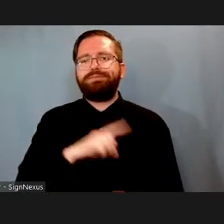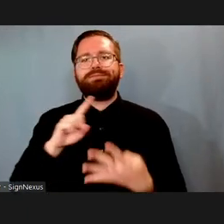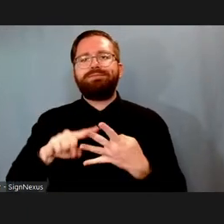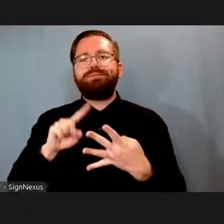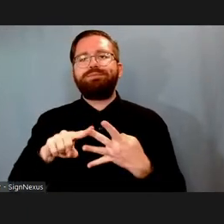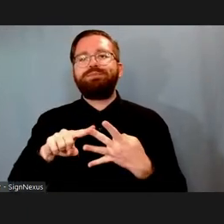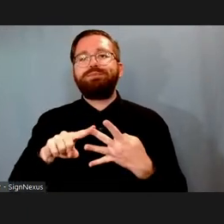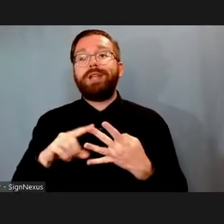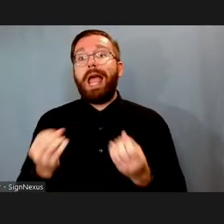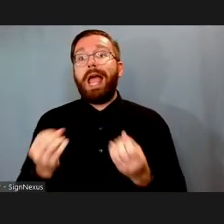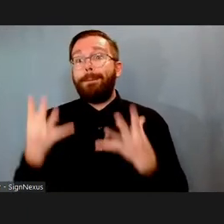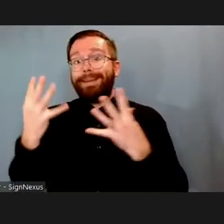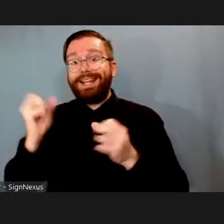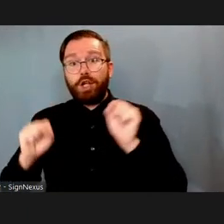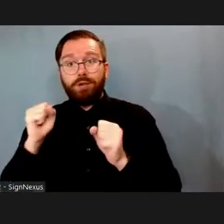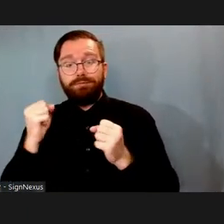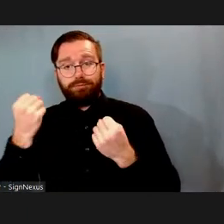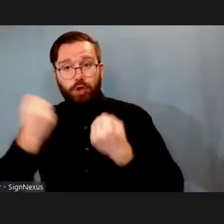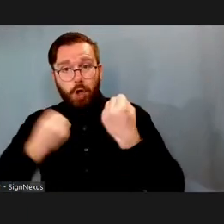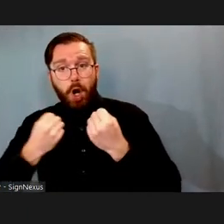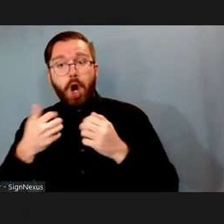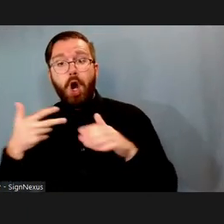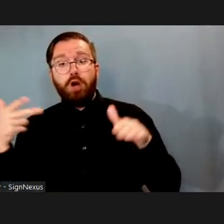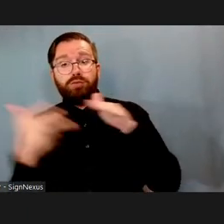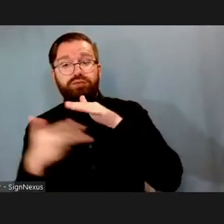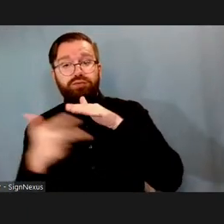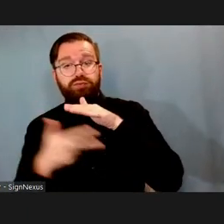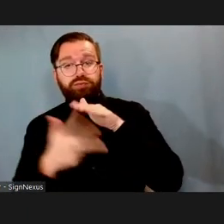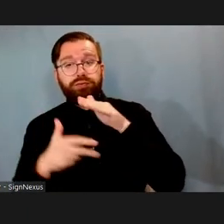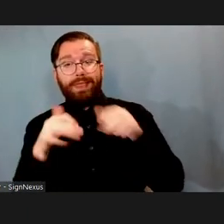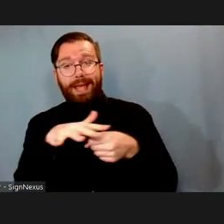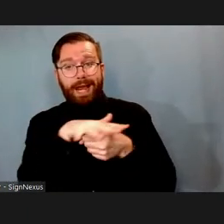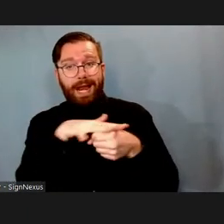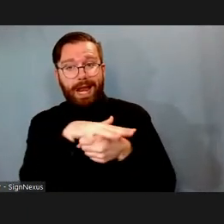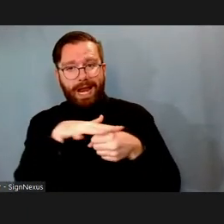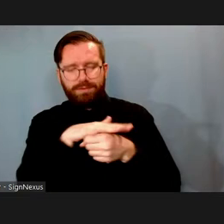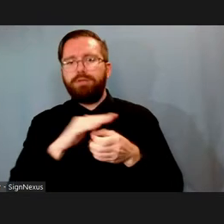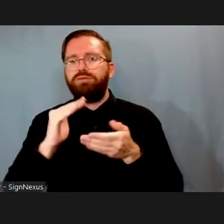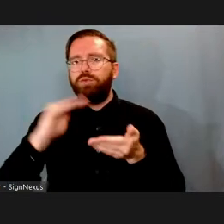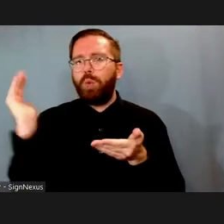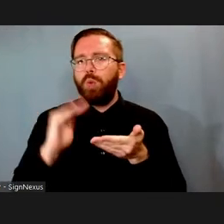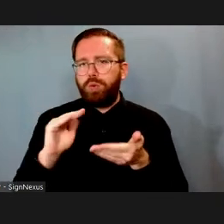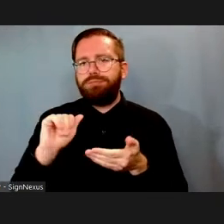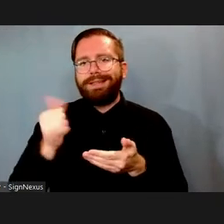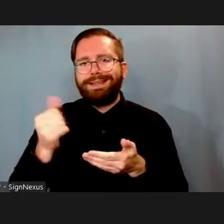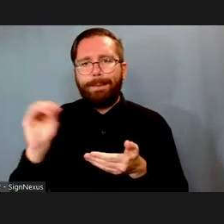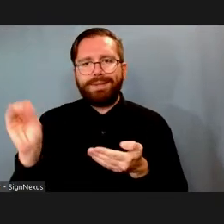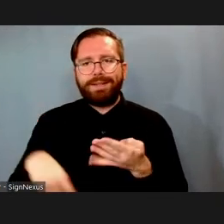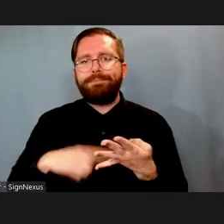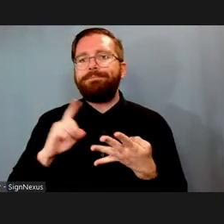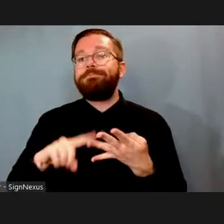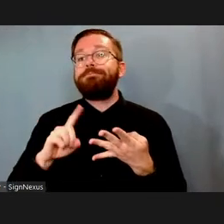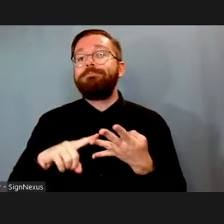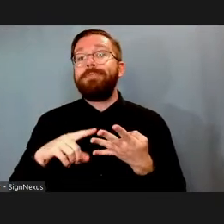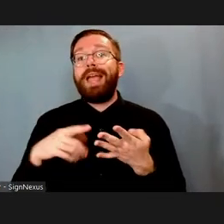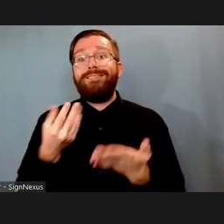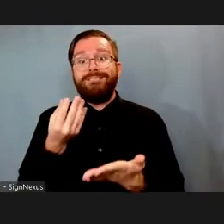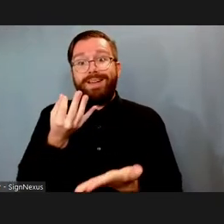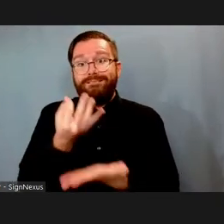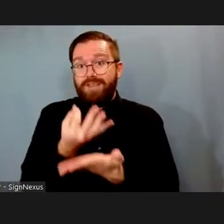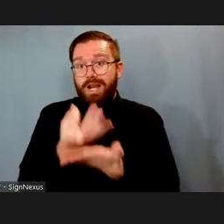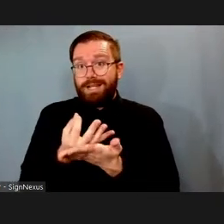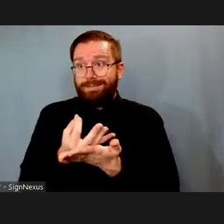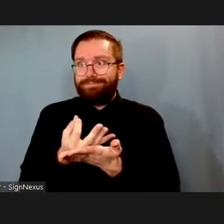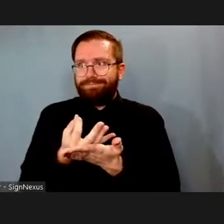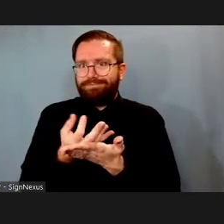vehicles entering the manhattan central business district daily by at least 10 percent to create a funding source for capital improvements and generate sufficient